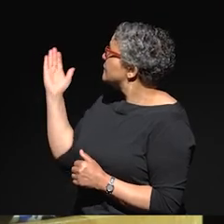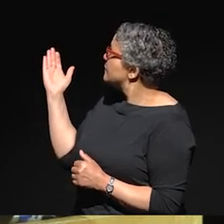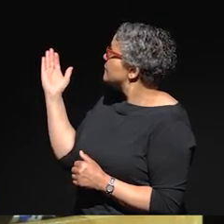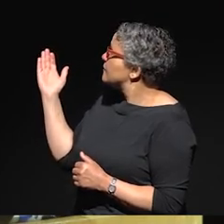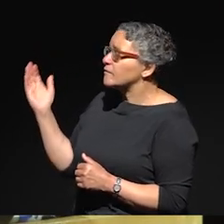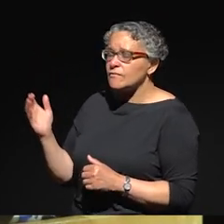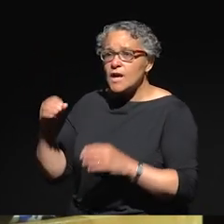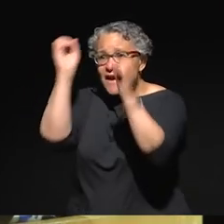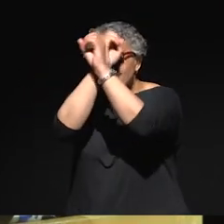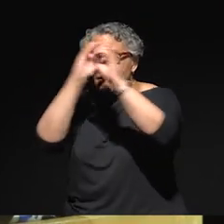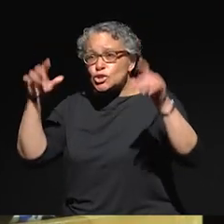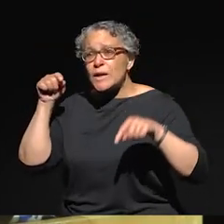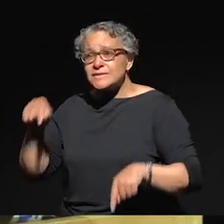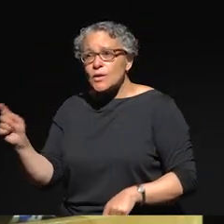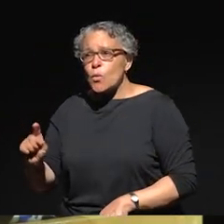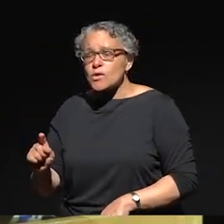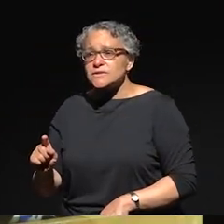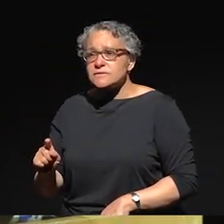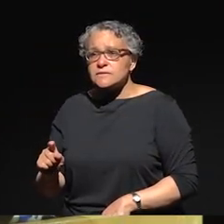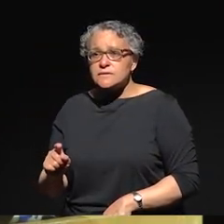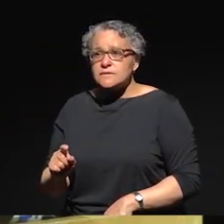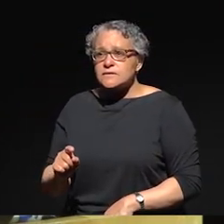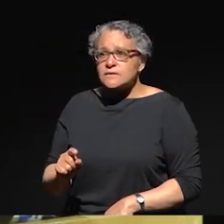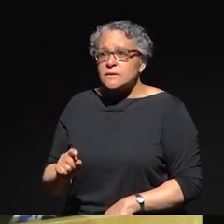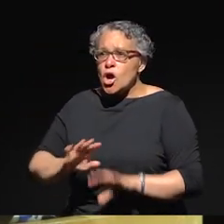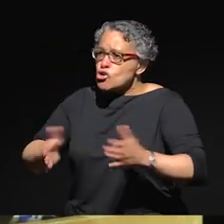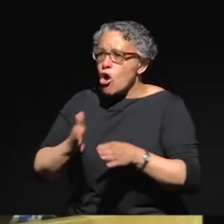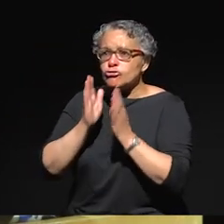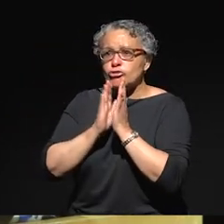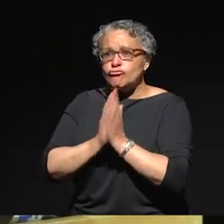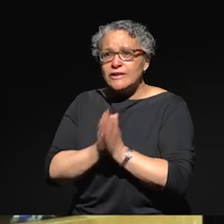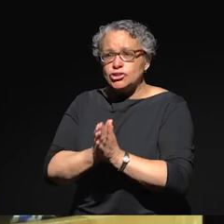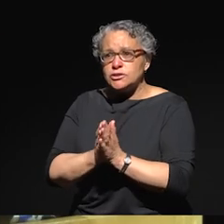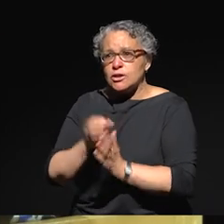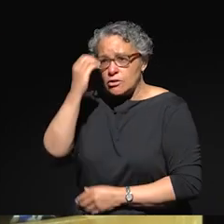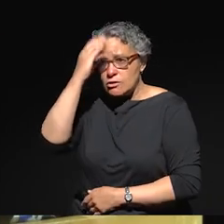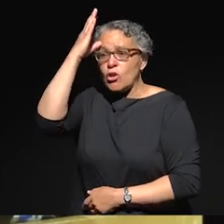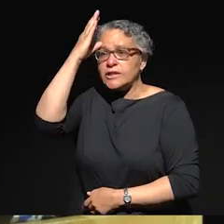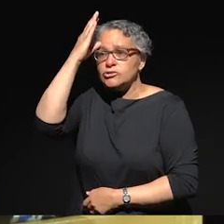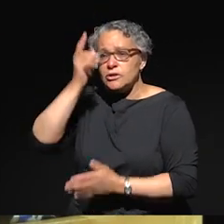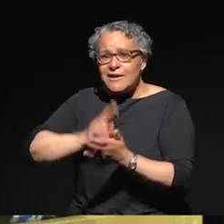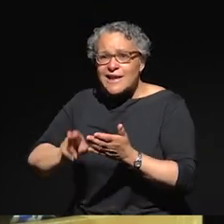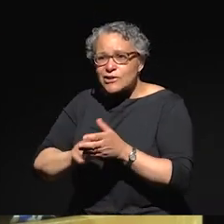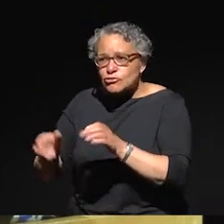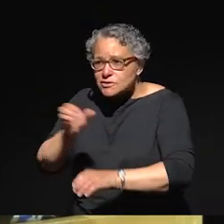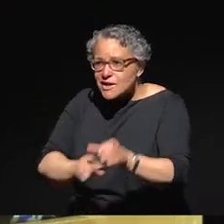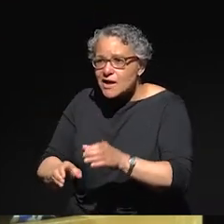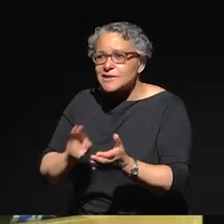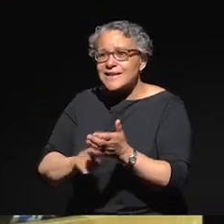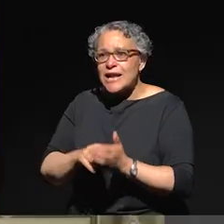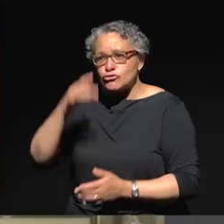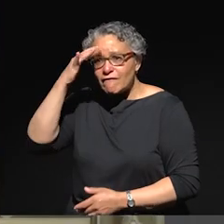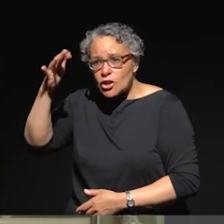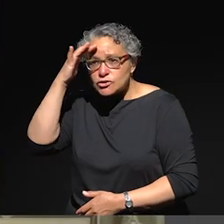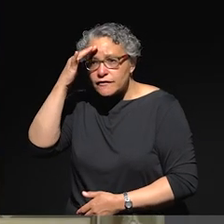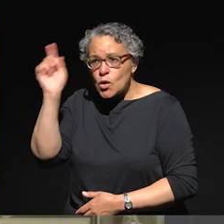What he's visualizing here is secular knowledge. It's philosophy and, by extension, natural science, or natural philosophy, which is what